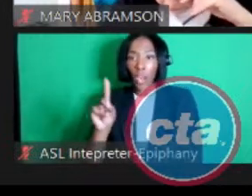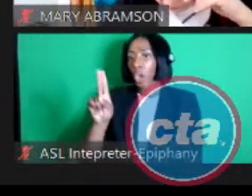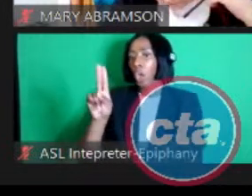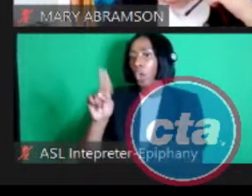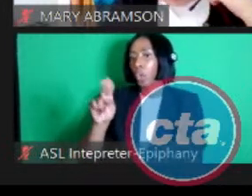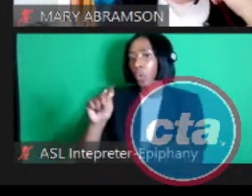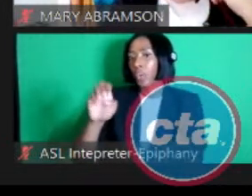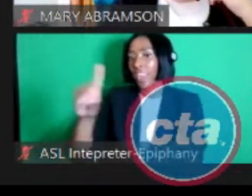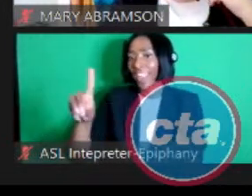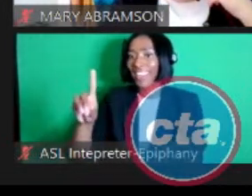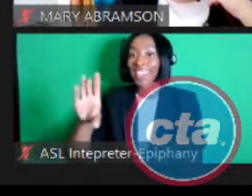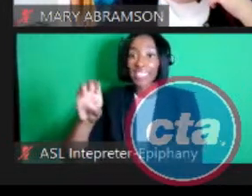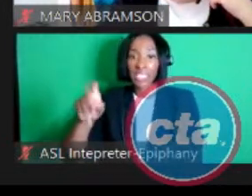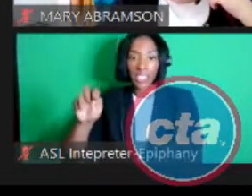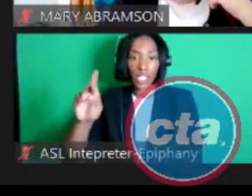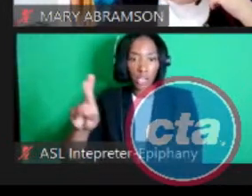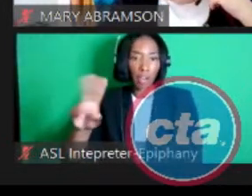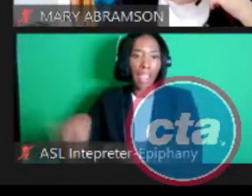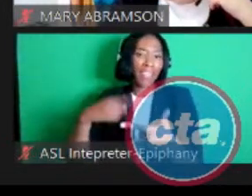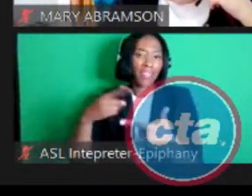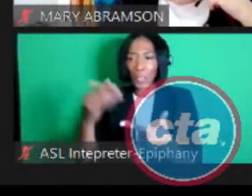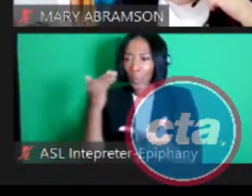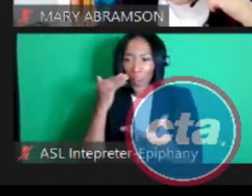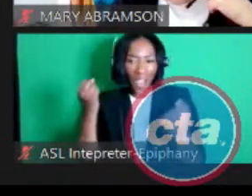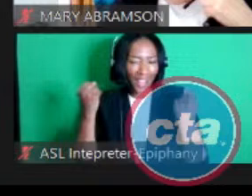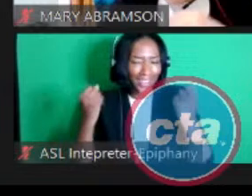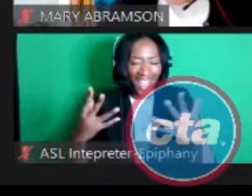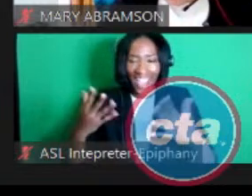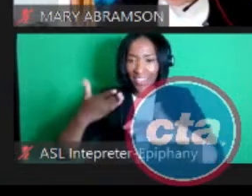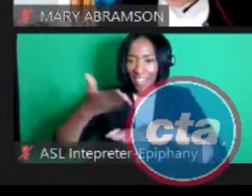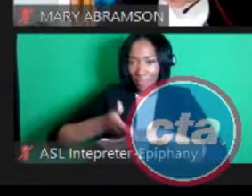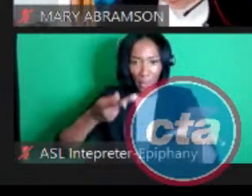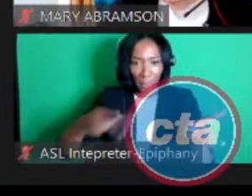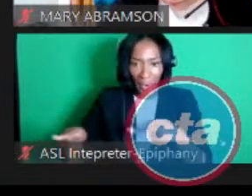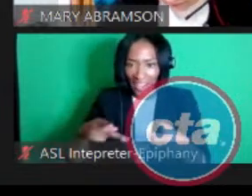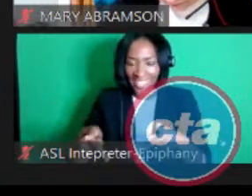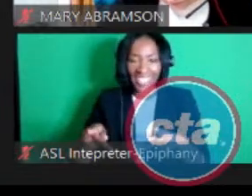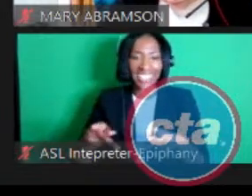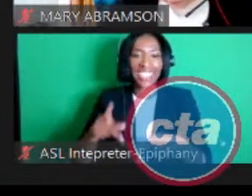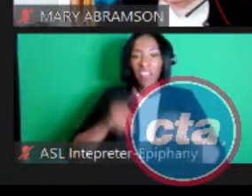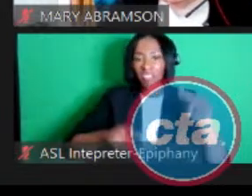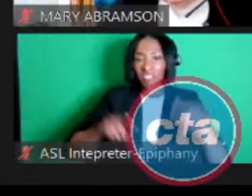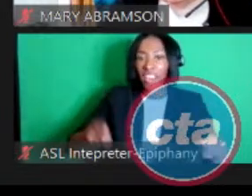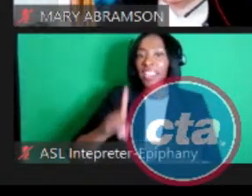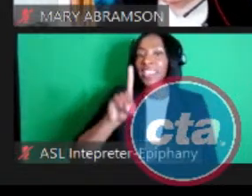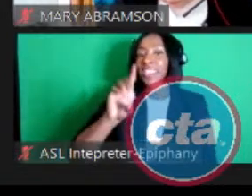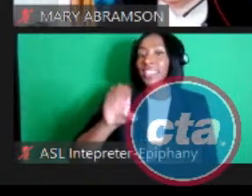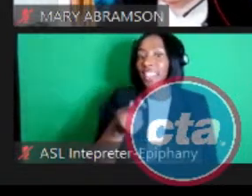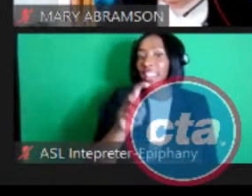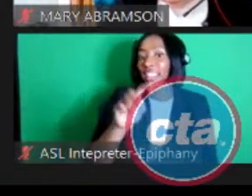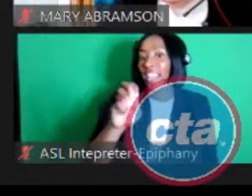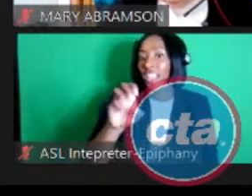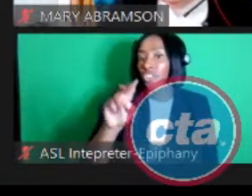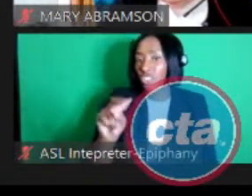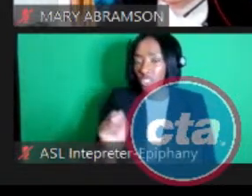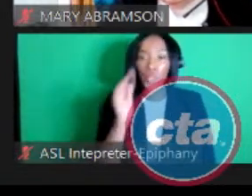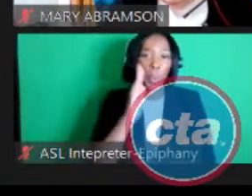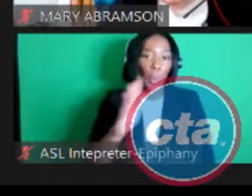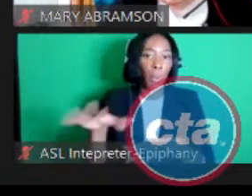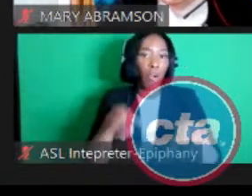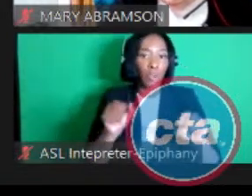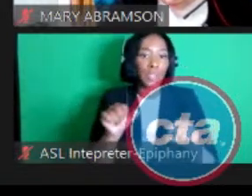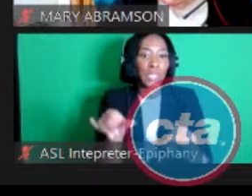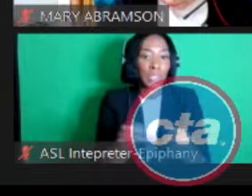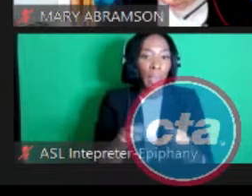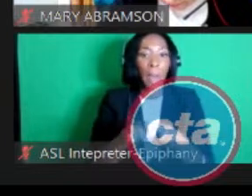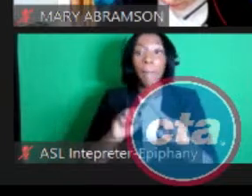end. And then, of course, we know there are a lot of after parties that various delegations and stuff will be hosting as well. But our